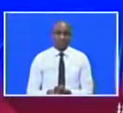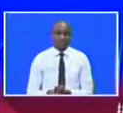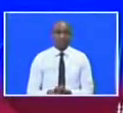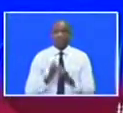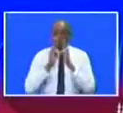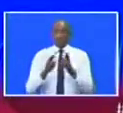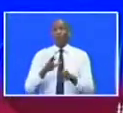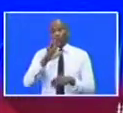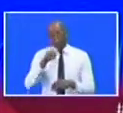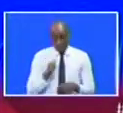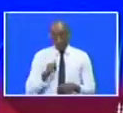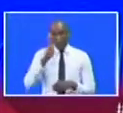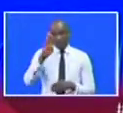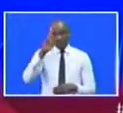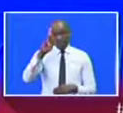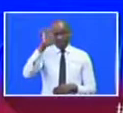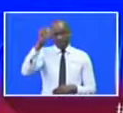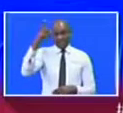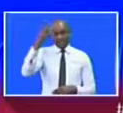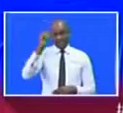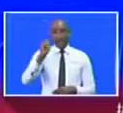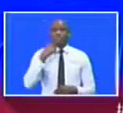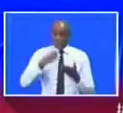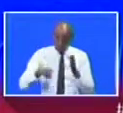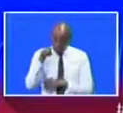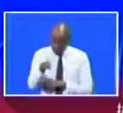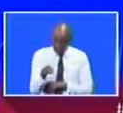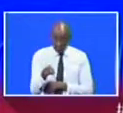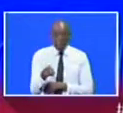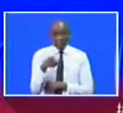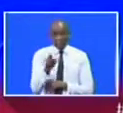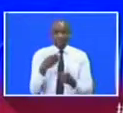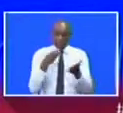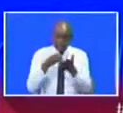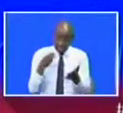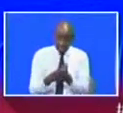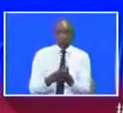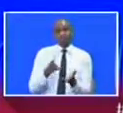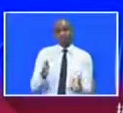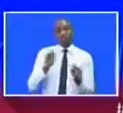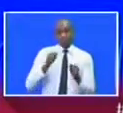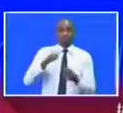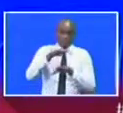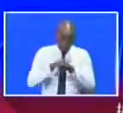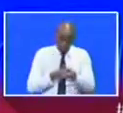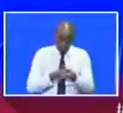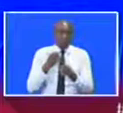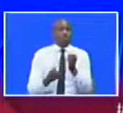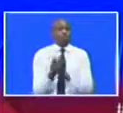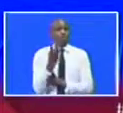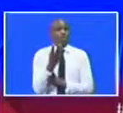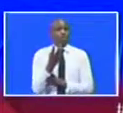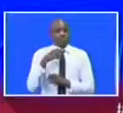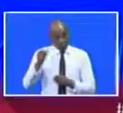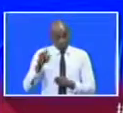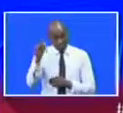A report issued by Britam Asset Managers now reveals that the growing infrastructure financing deficit could slow down growth prospects